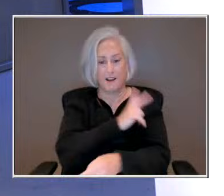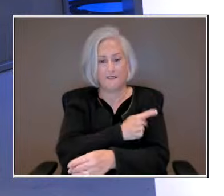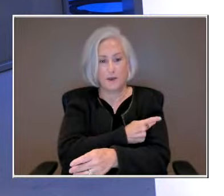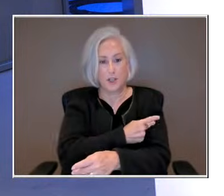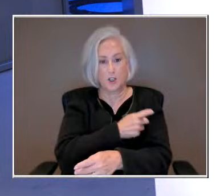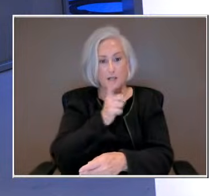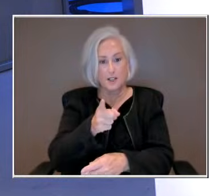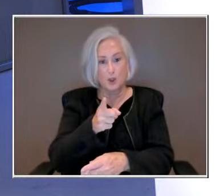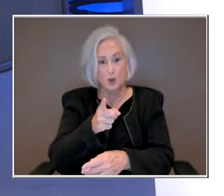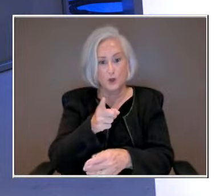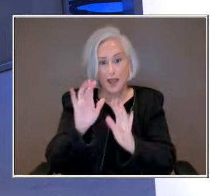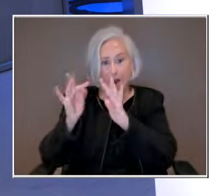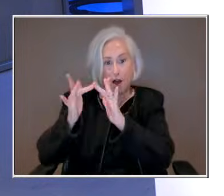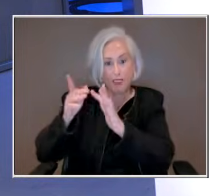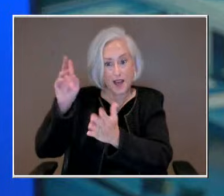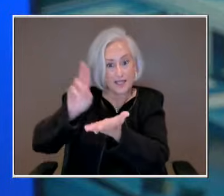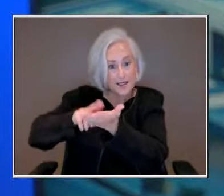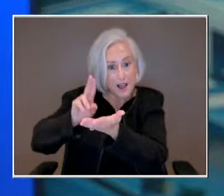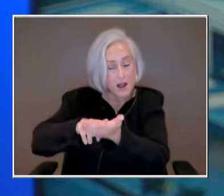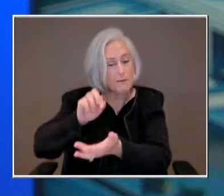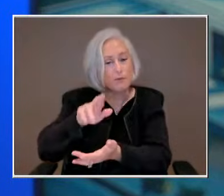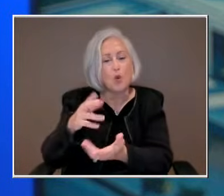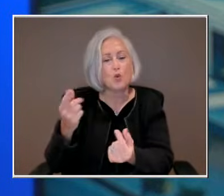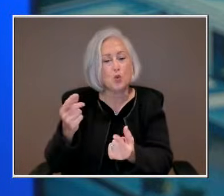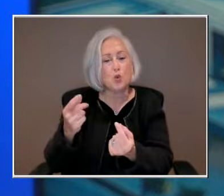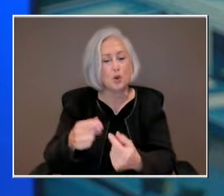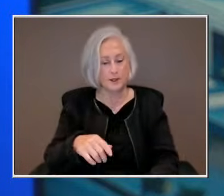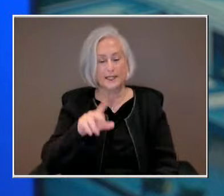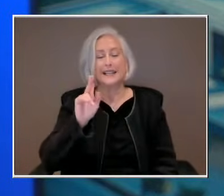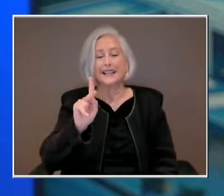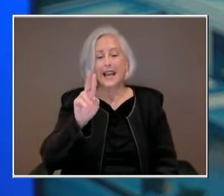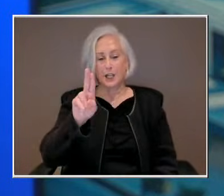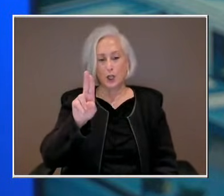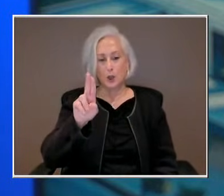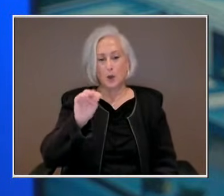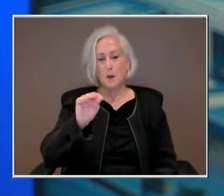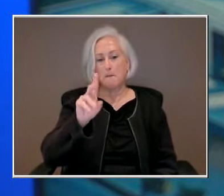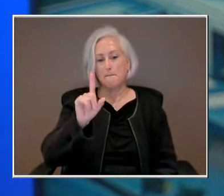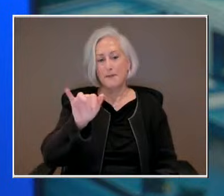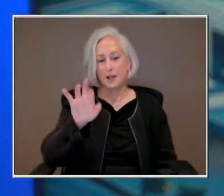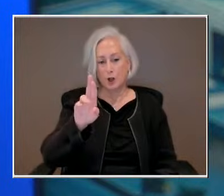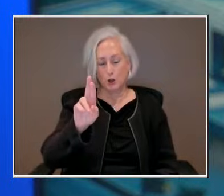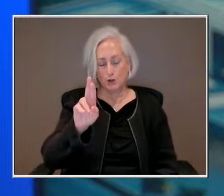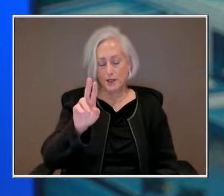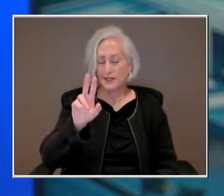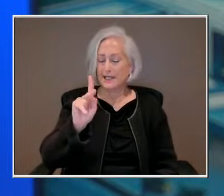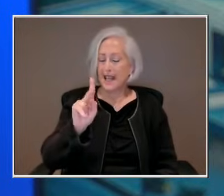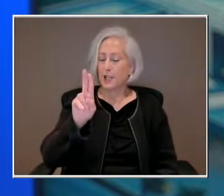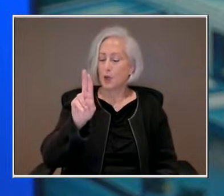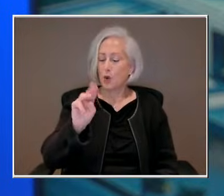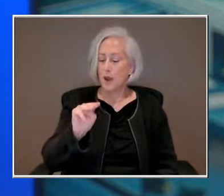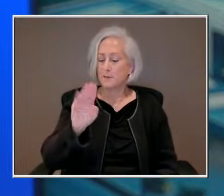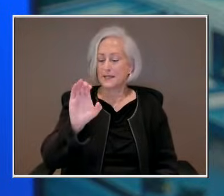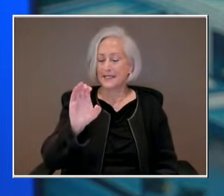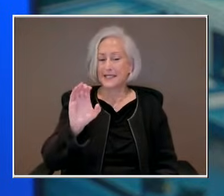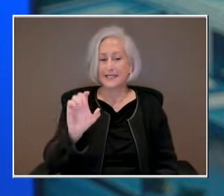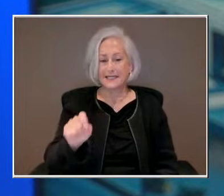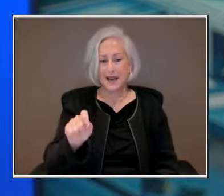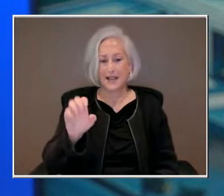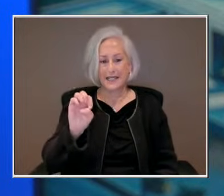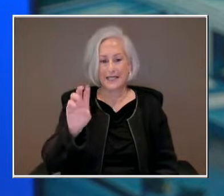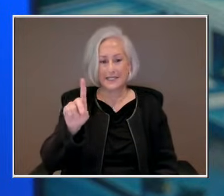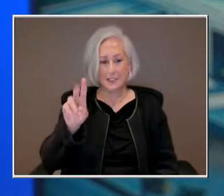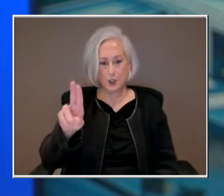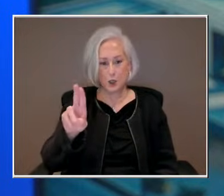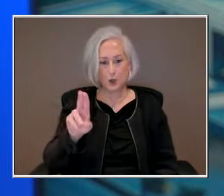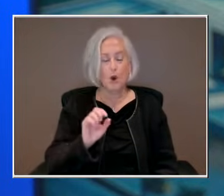online and sign up? Yeah, you can go on KU Medical Center's website, kumc.edu, and then Aura Lab,